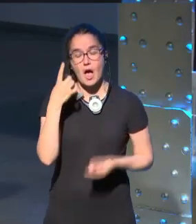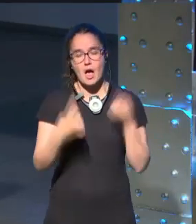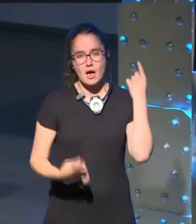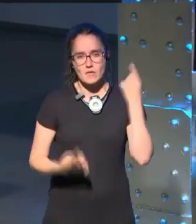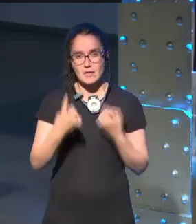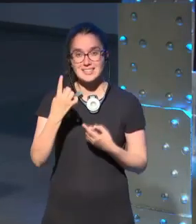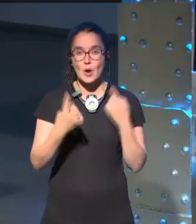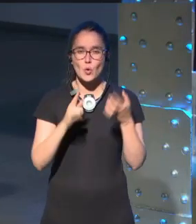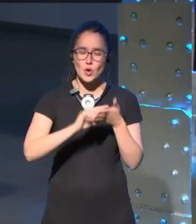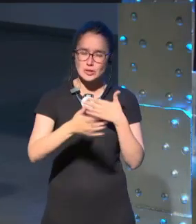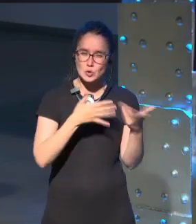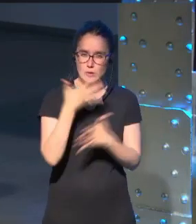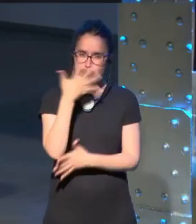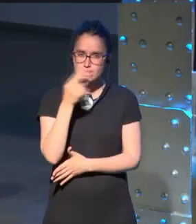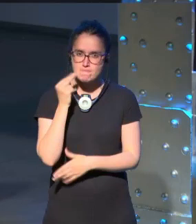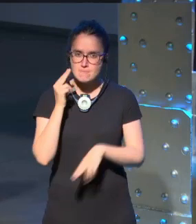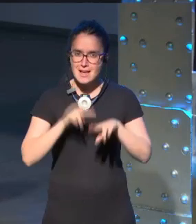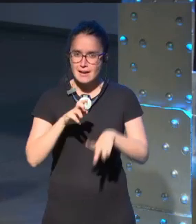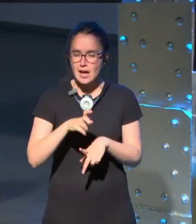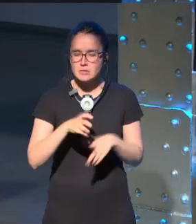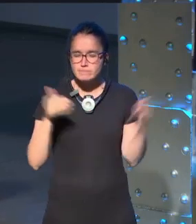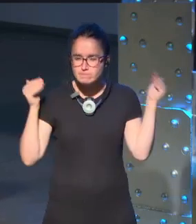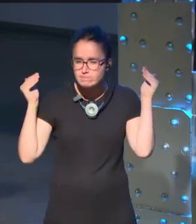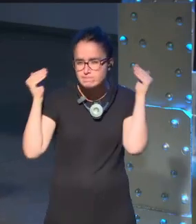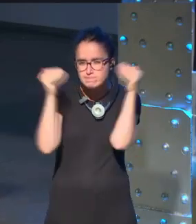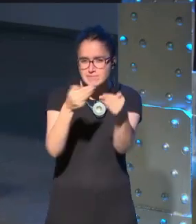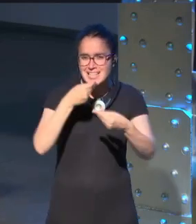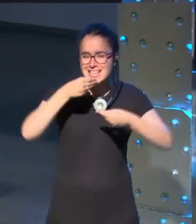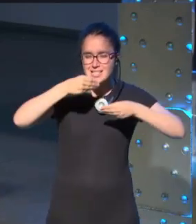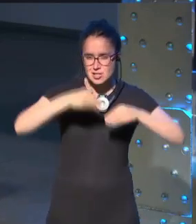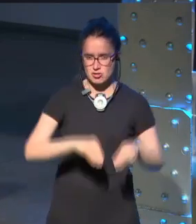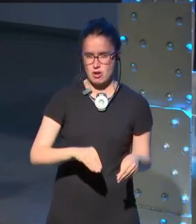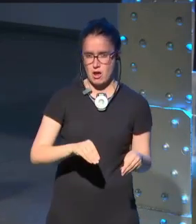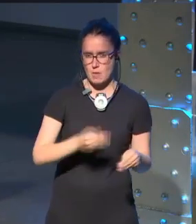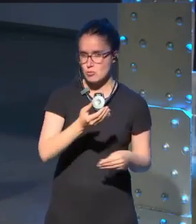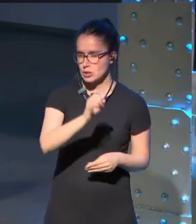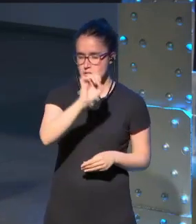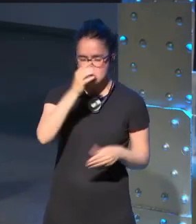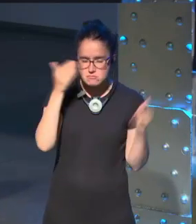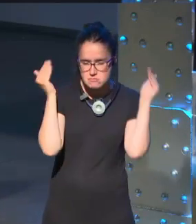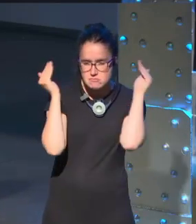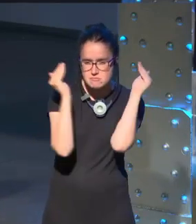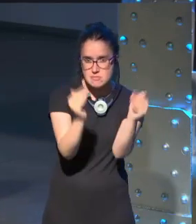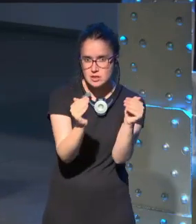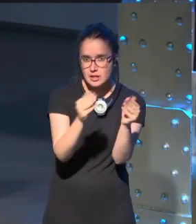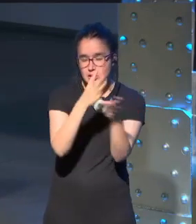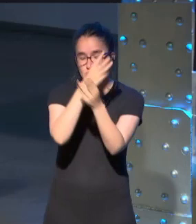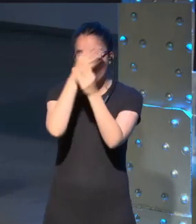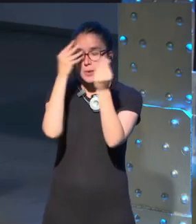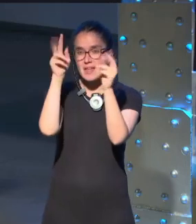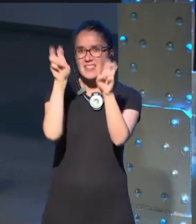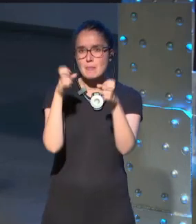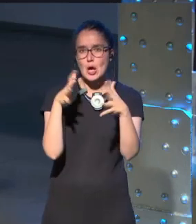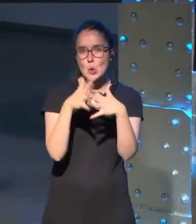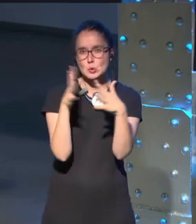explain that. Sometimes some writers, especially of crime fiction, focus on the plot so much that they